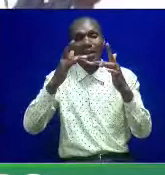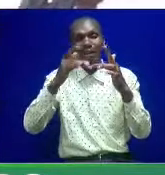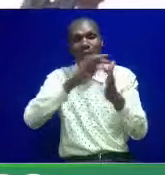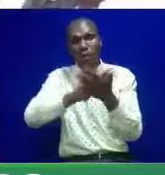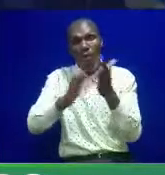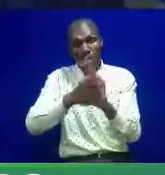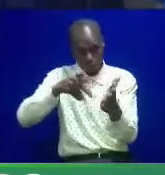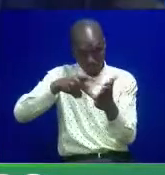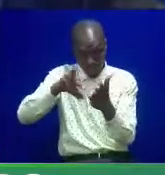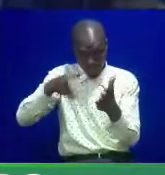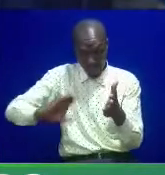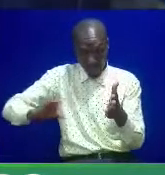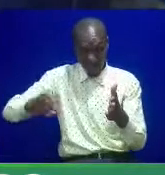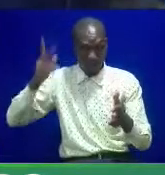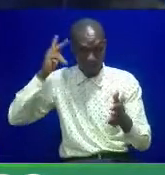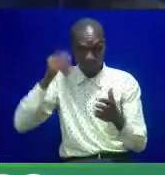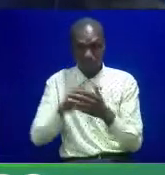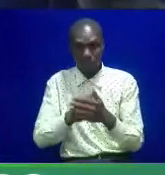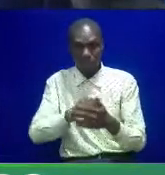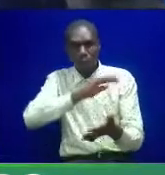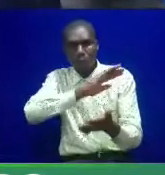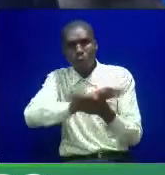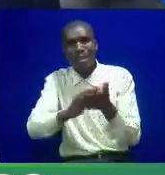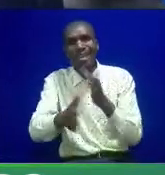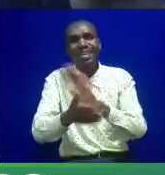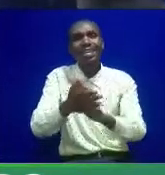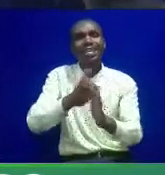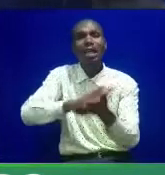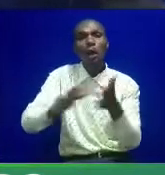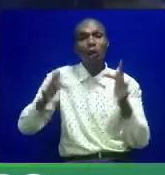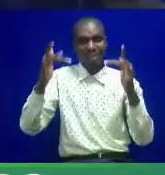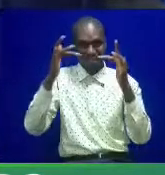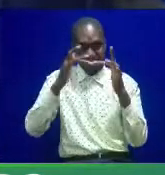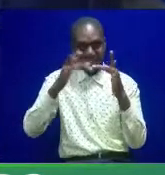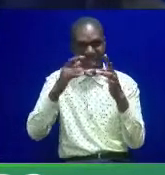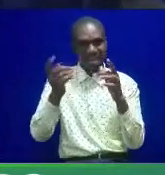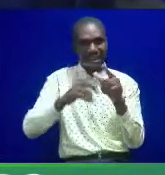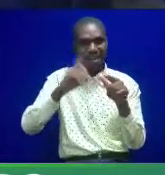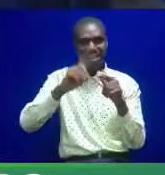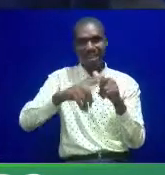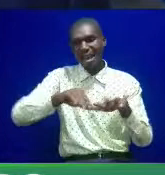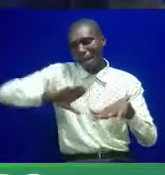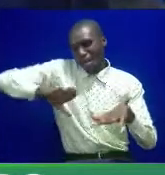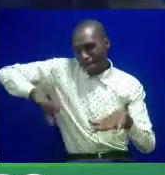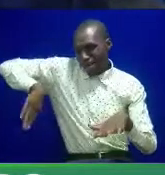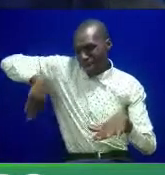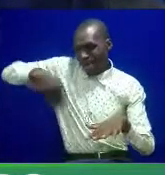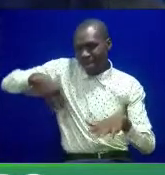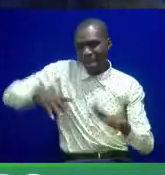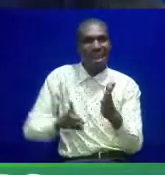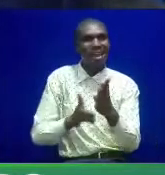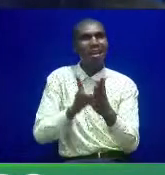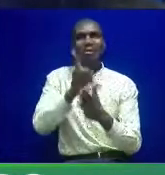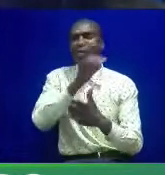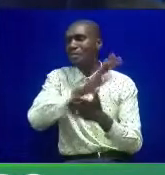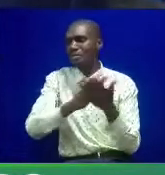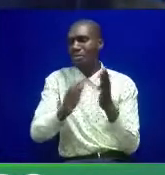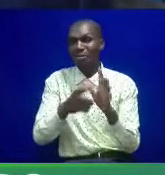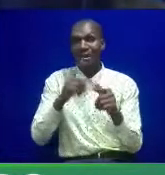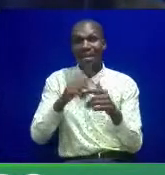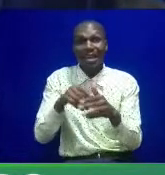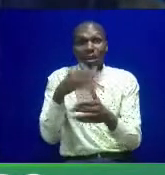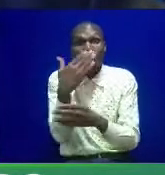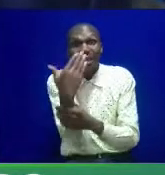Kisii. Igo bila internet connection okonyo rego to gotigara magega. Na ande ntomo sabete